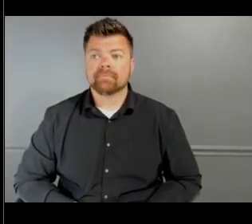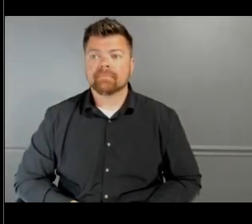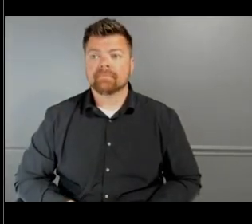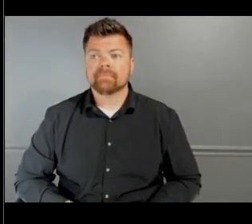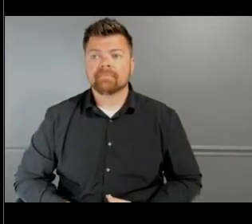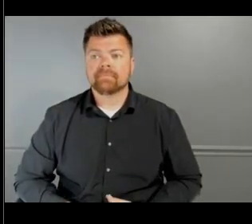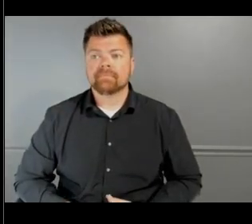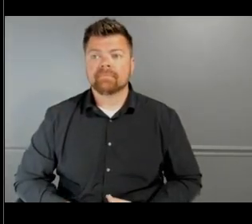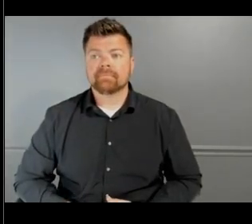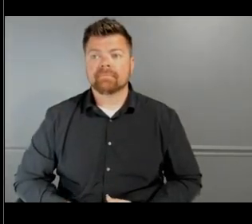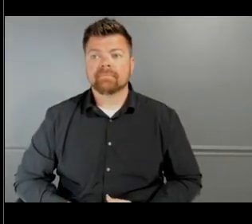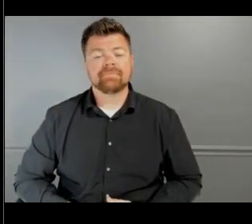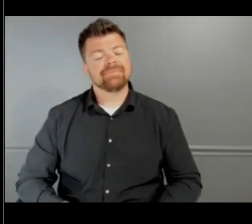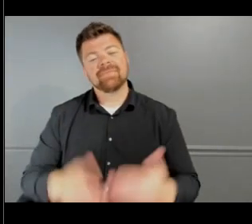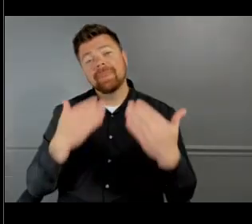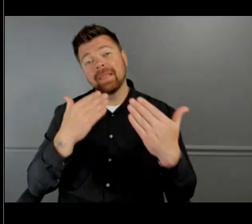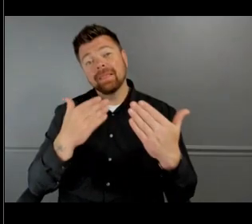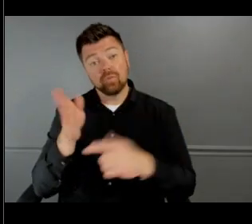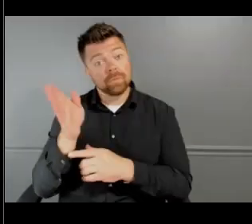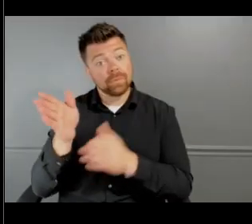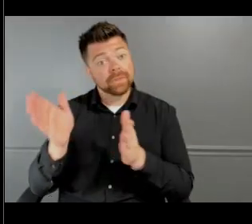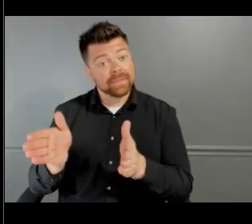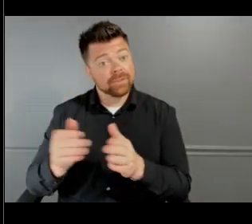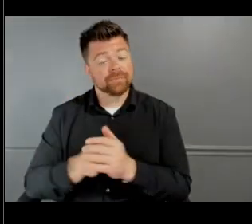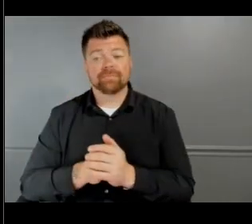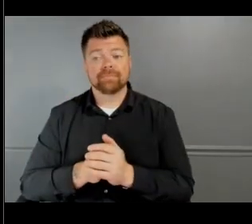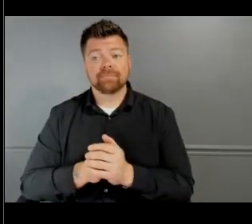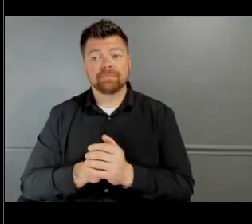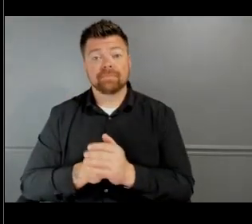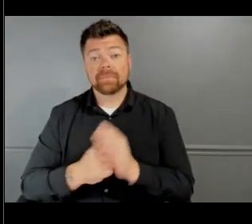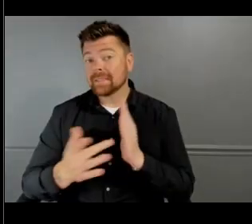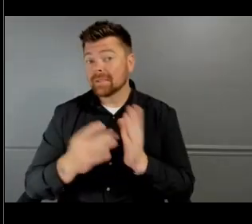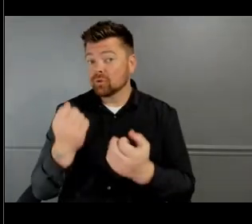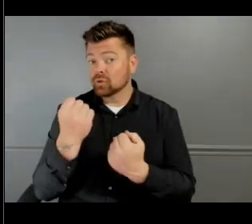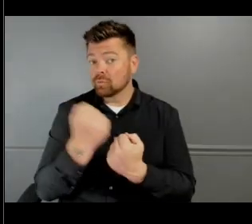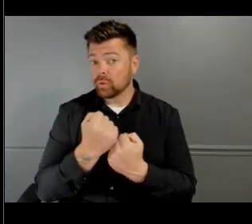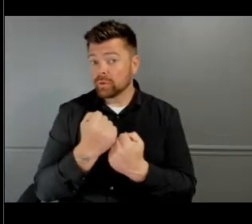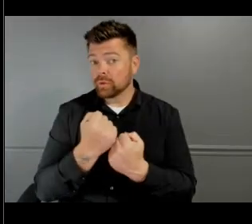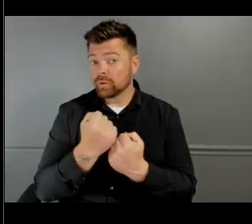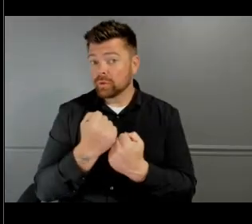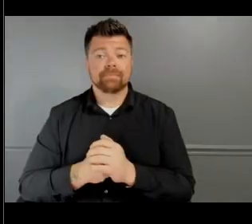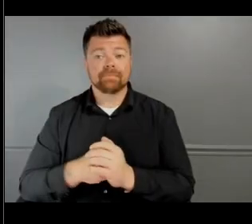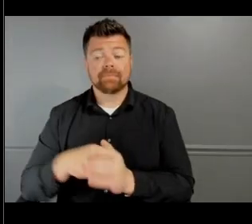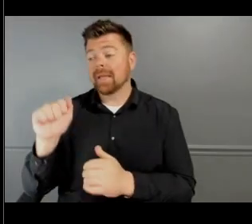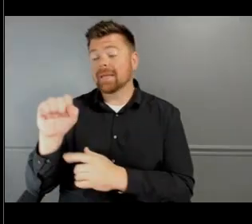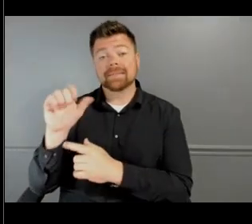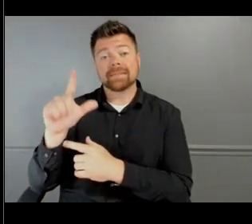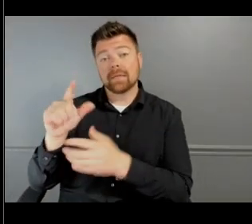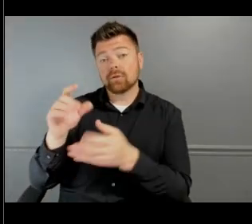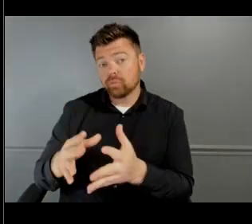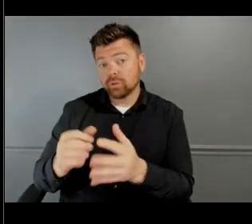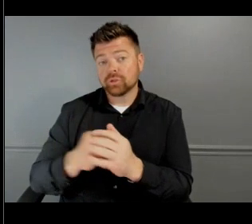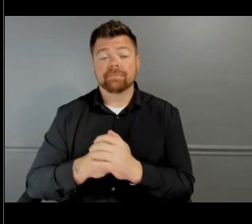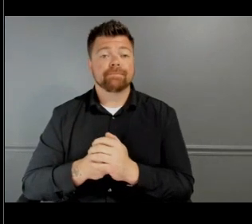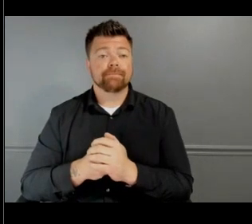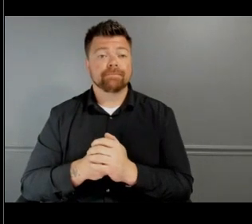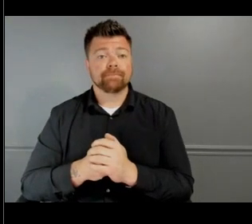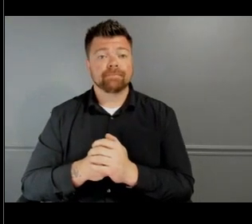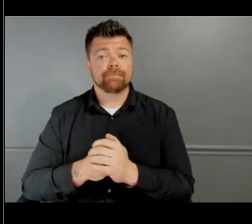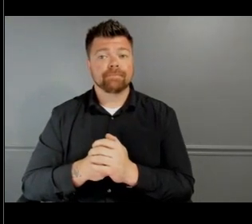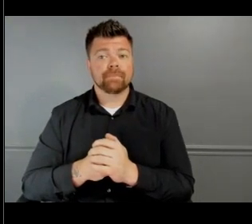We would like to thank our presenters, technical support, ASL interpreters, and